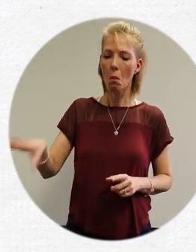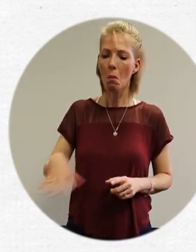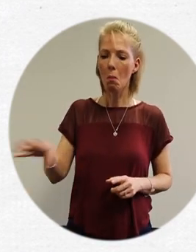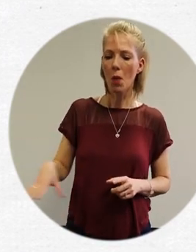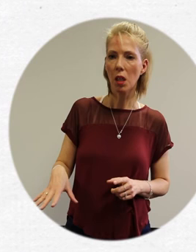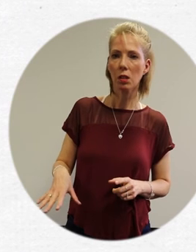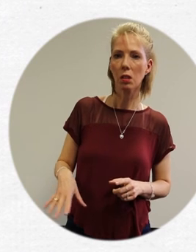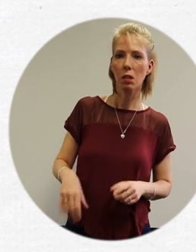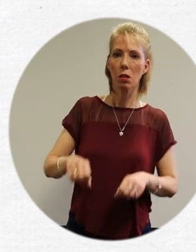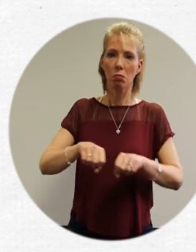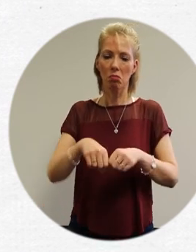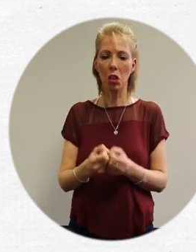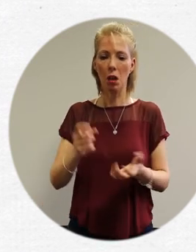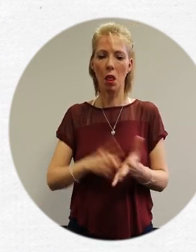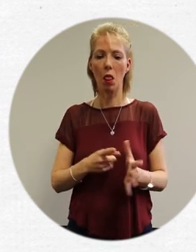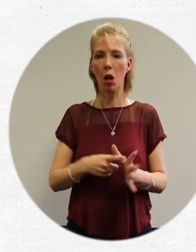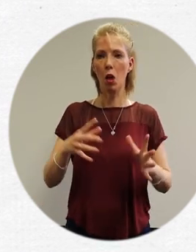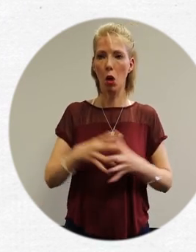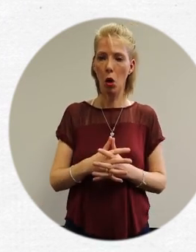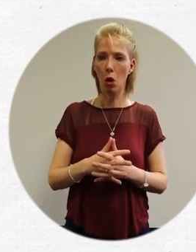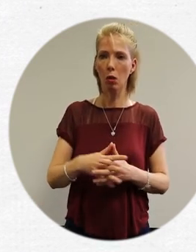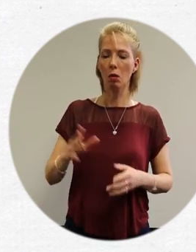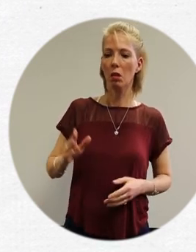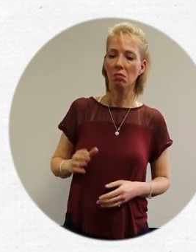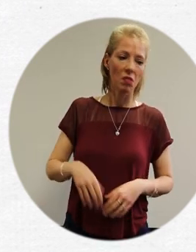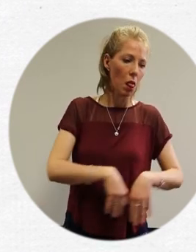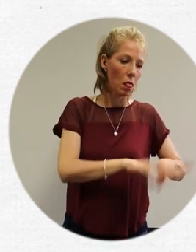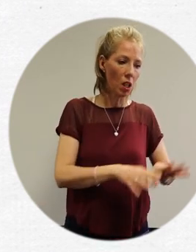immediately and do not return. Do